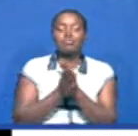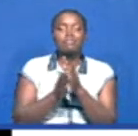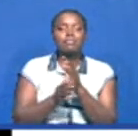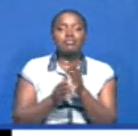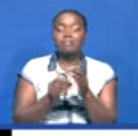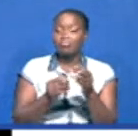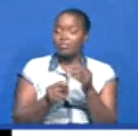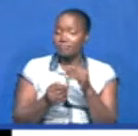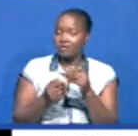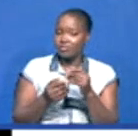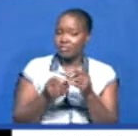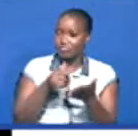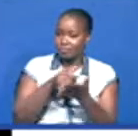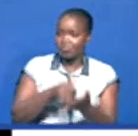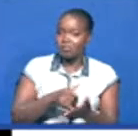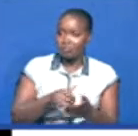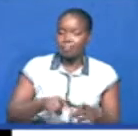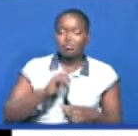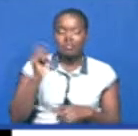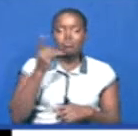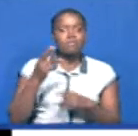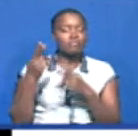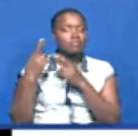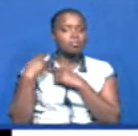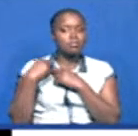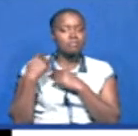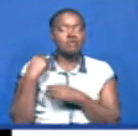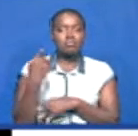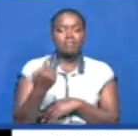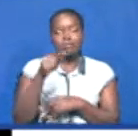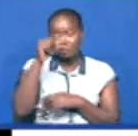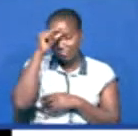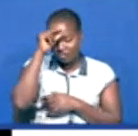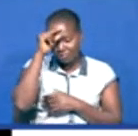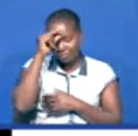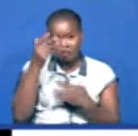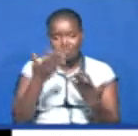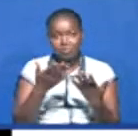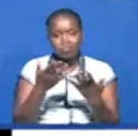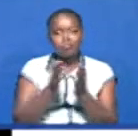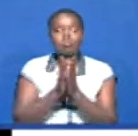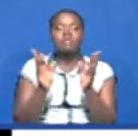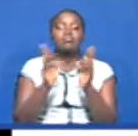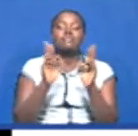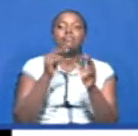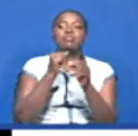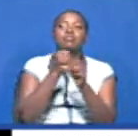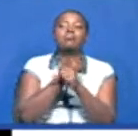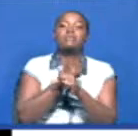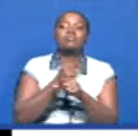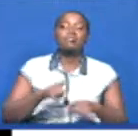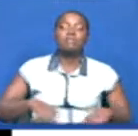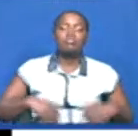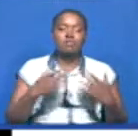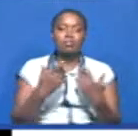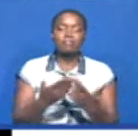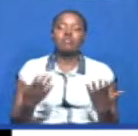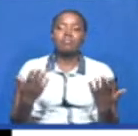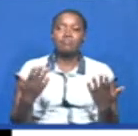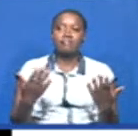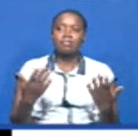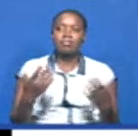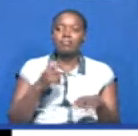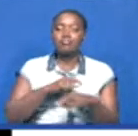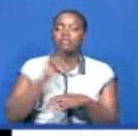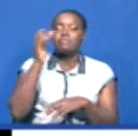Kenyans. And that is the responsibility number one of government, that we will protect lives and property. Now, when Kenyans